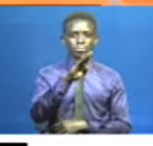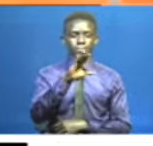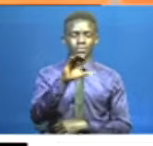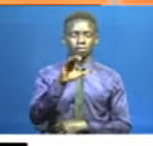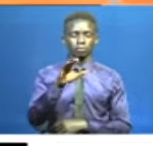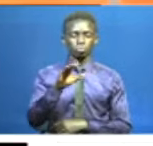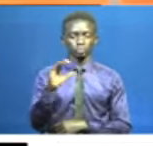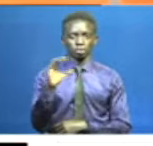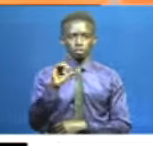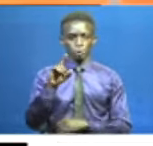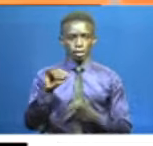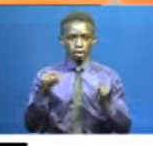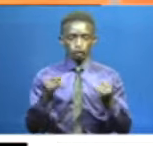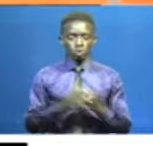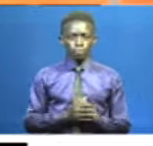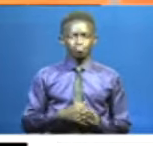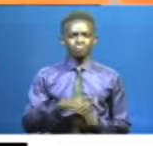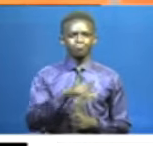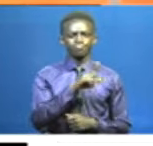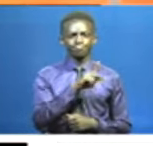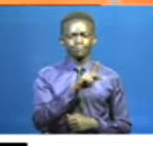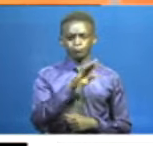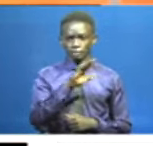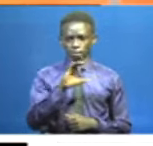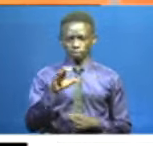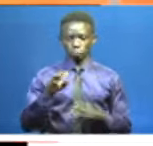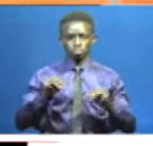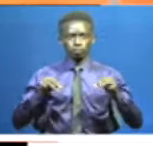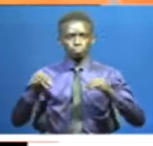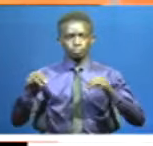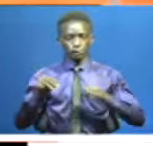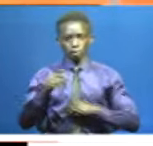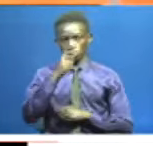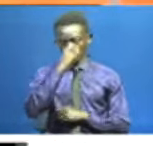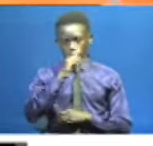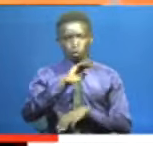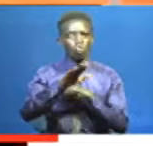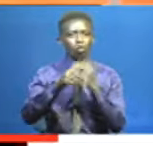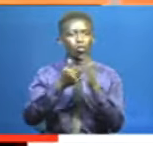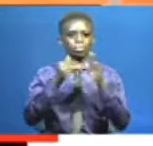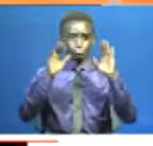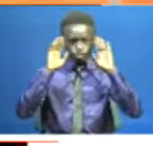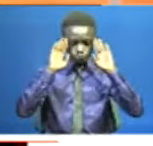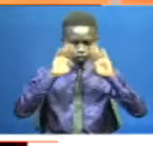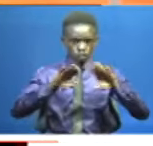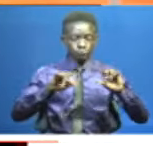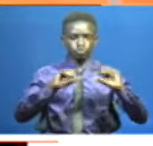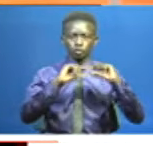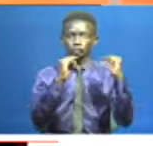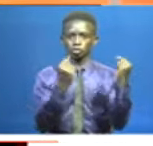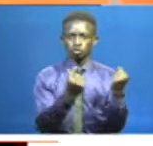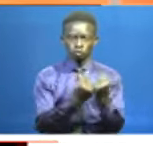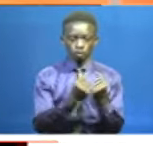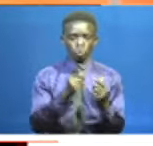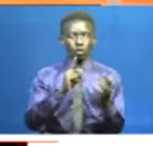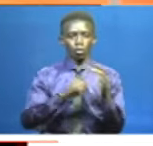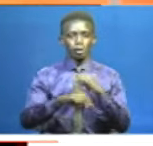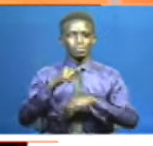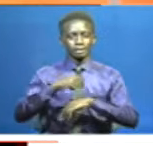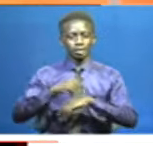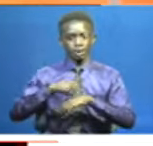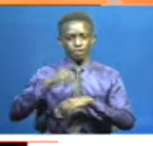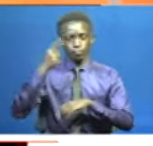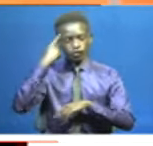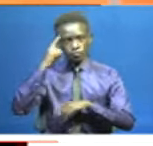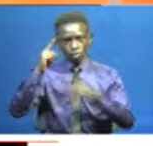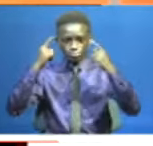The Kenya Broadcasting Corporation management has wished all Muslim fraternity a season of abundance, prosperity and success as